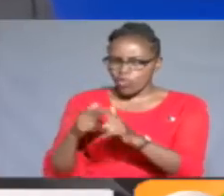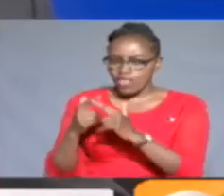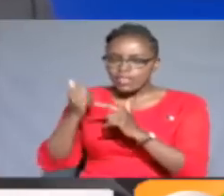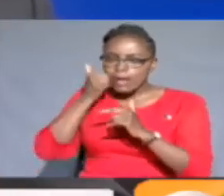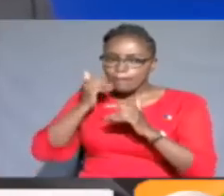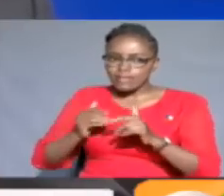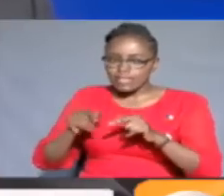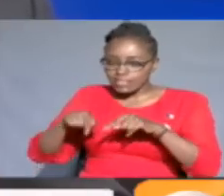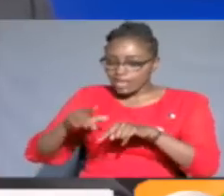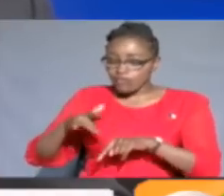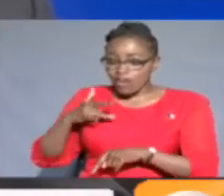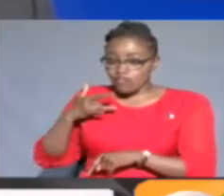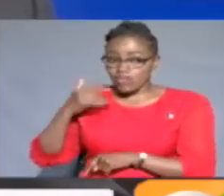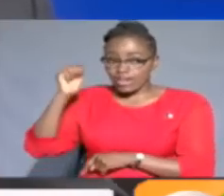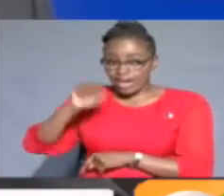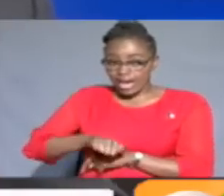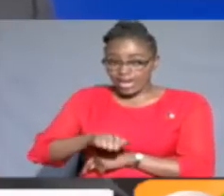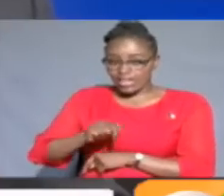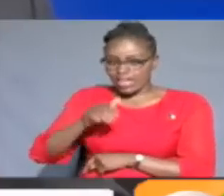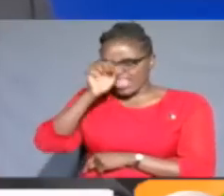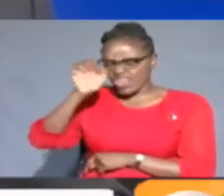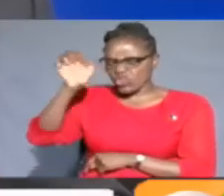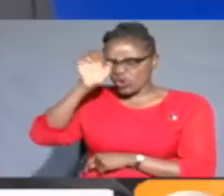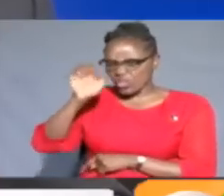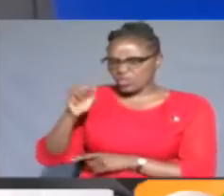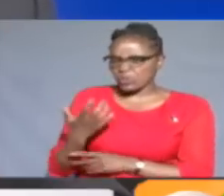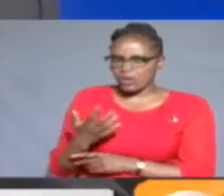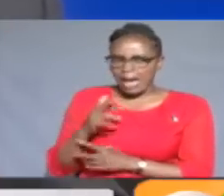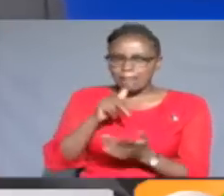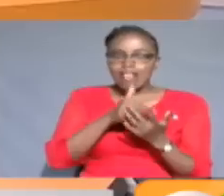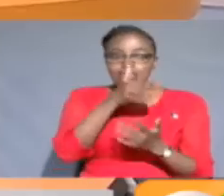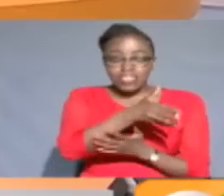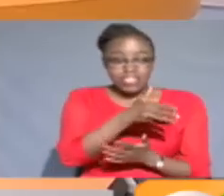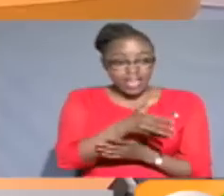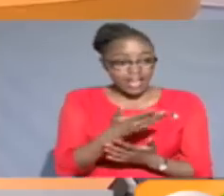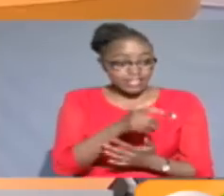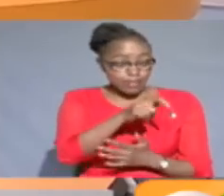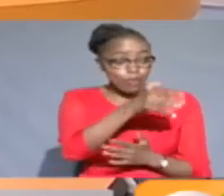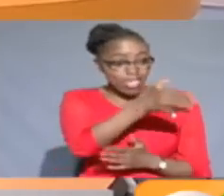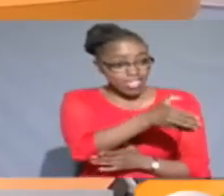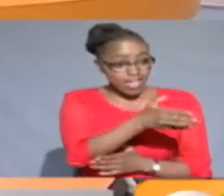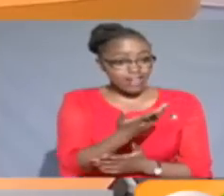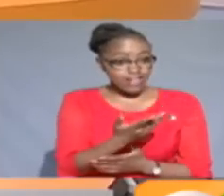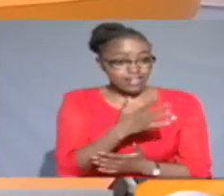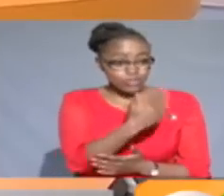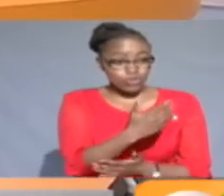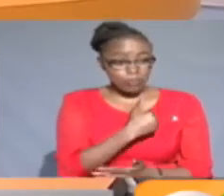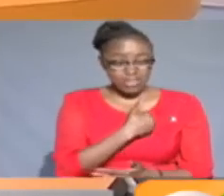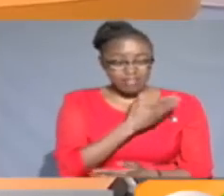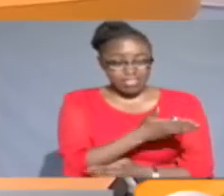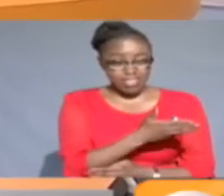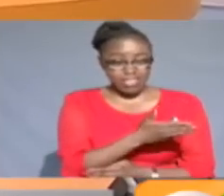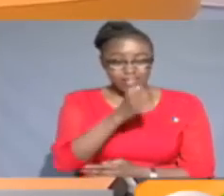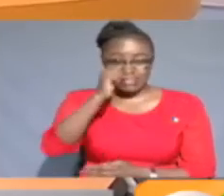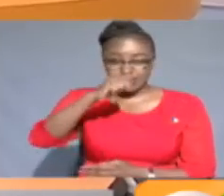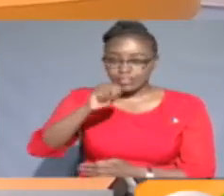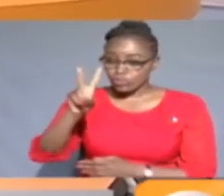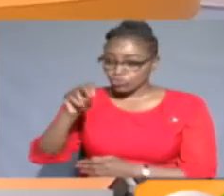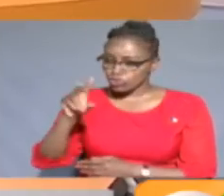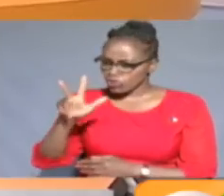patient themselves can feel, and they ignore. So it should have been there, actually, you're saying, that document? Yes. The document they talked about is in